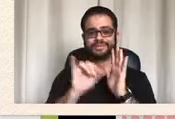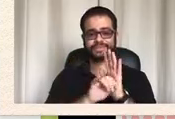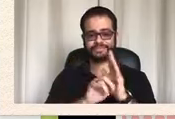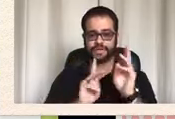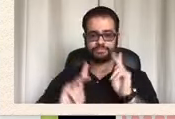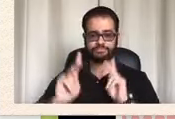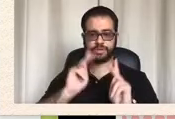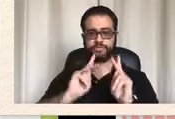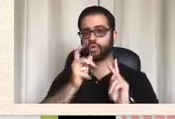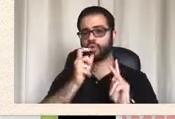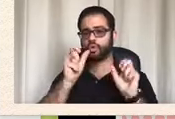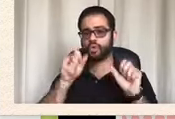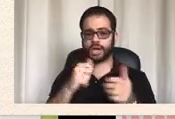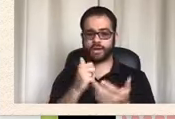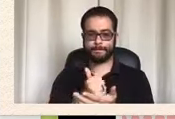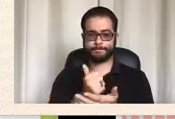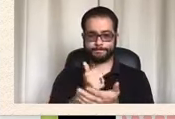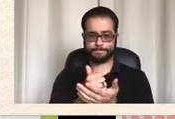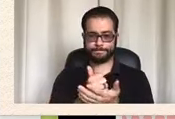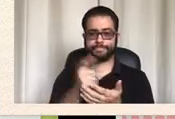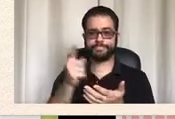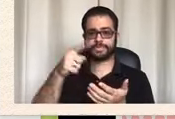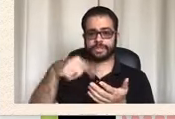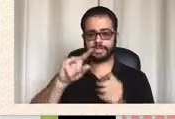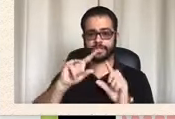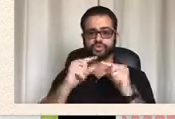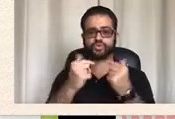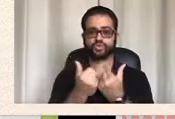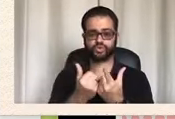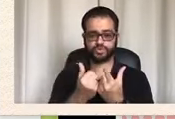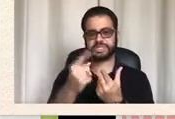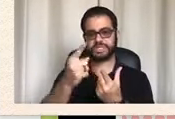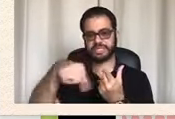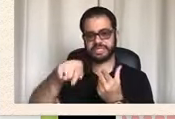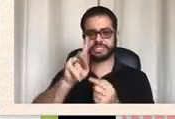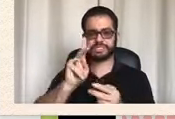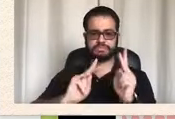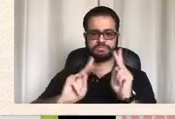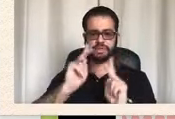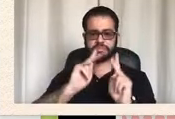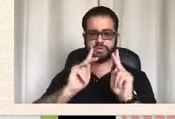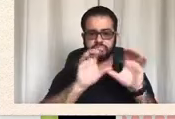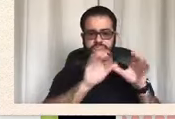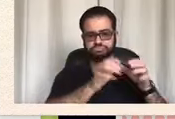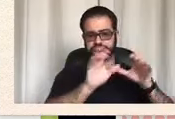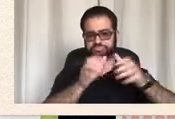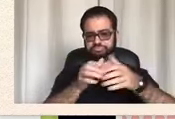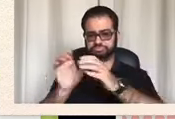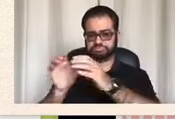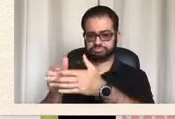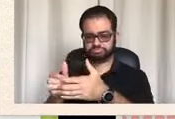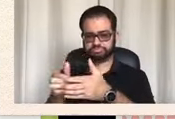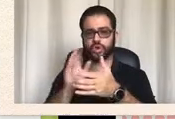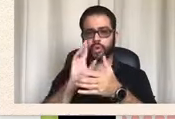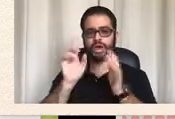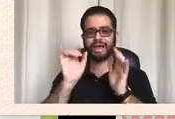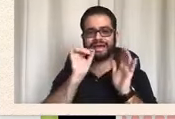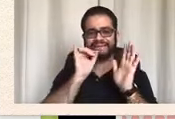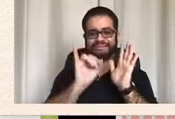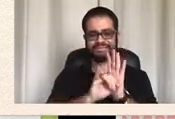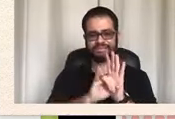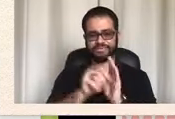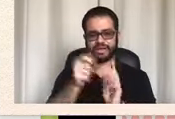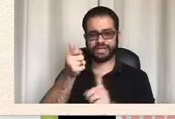you. And these groups, these people fall into these groups. You're going to identify self-advocates. You're